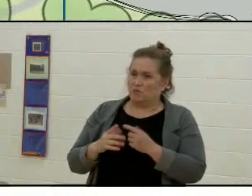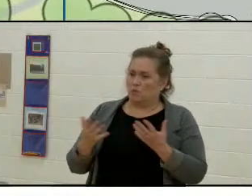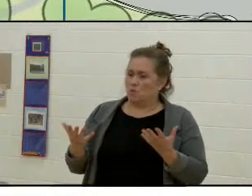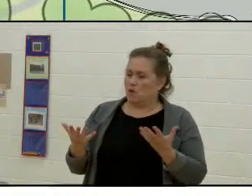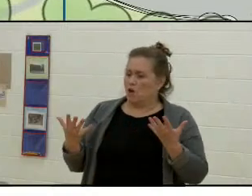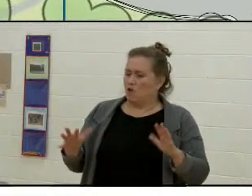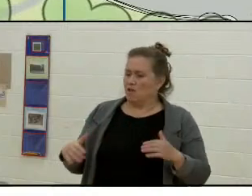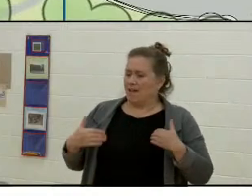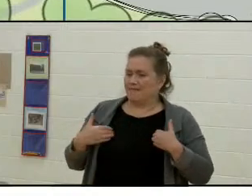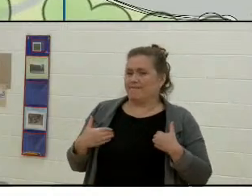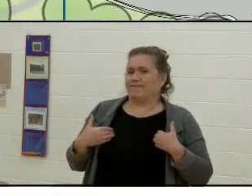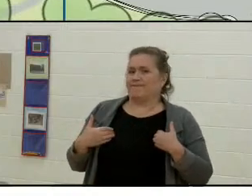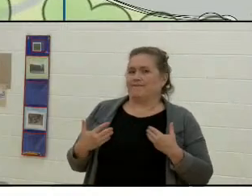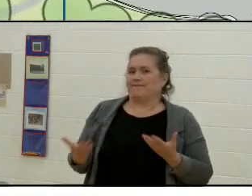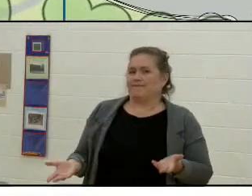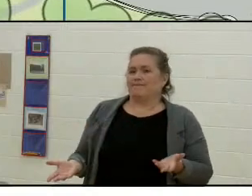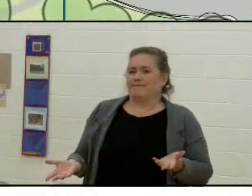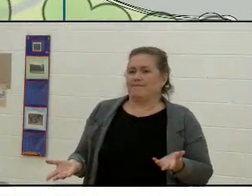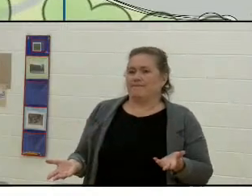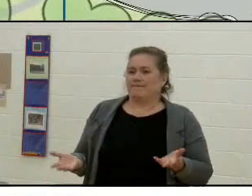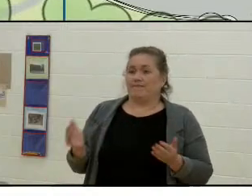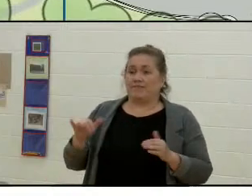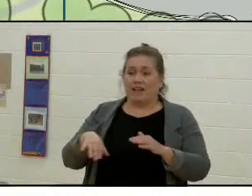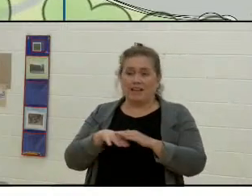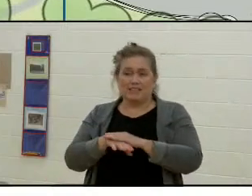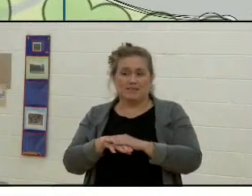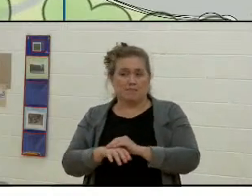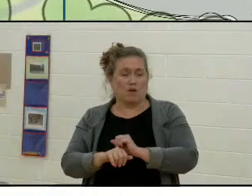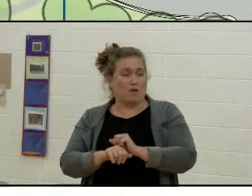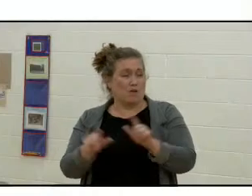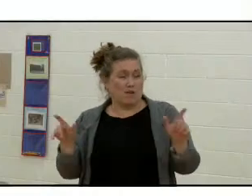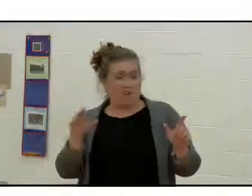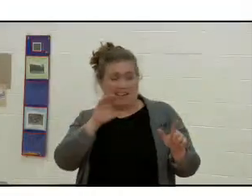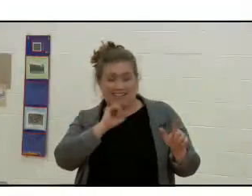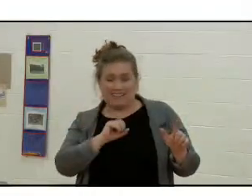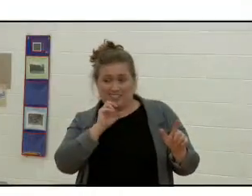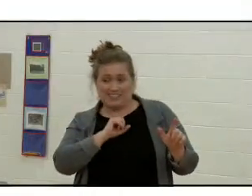to people of all ages, all methods of transportation.